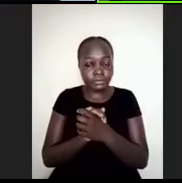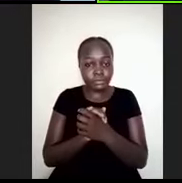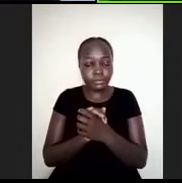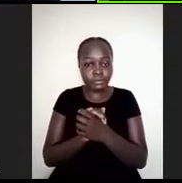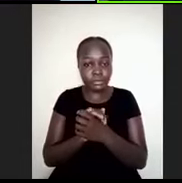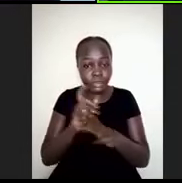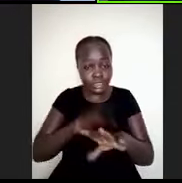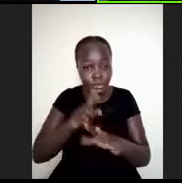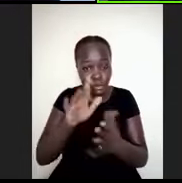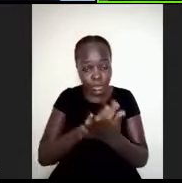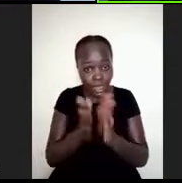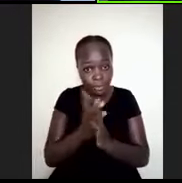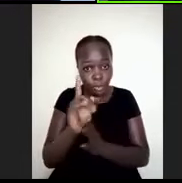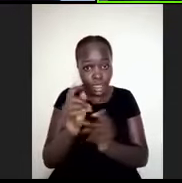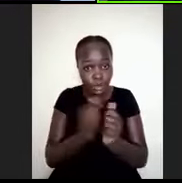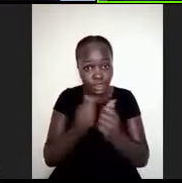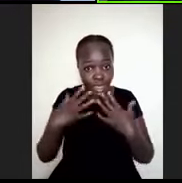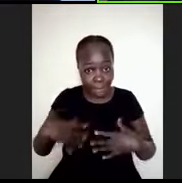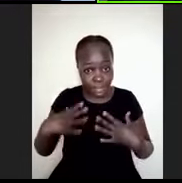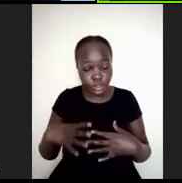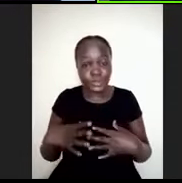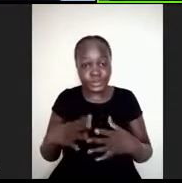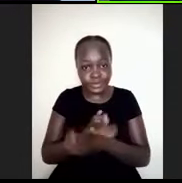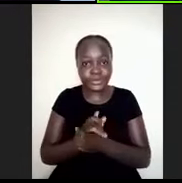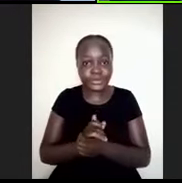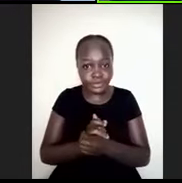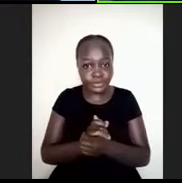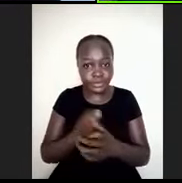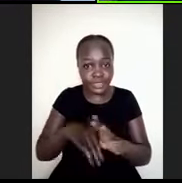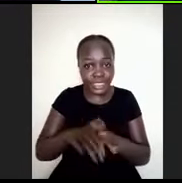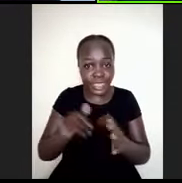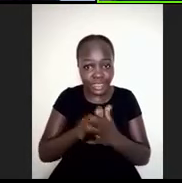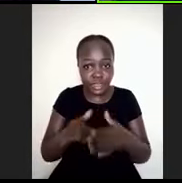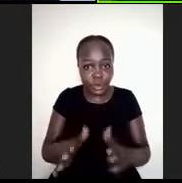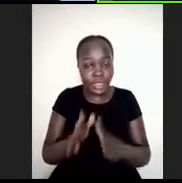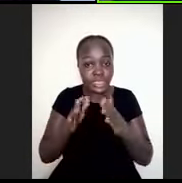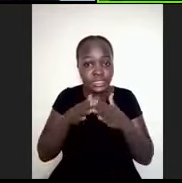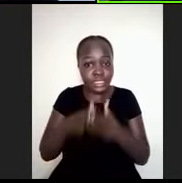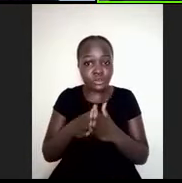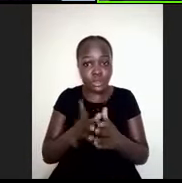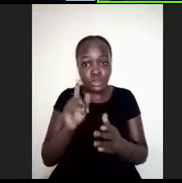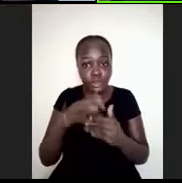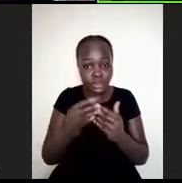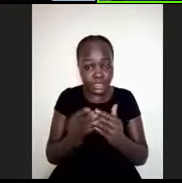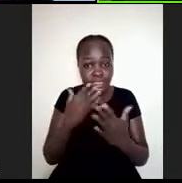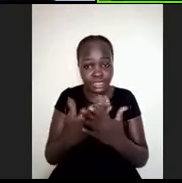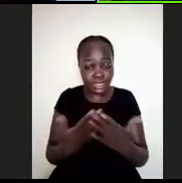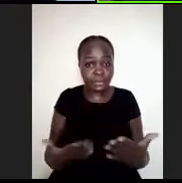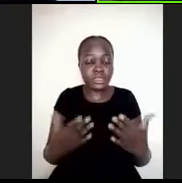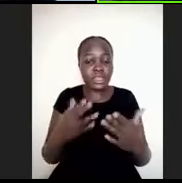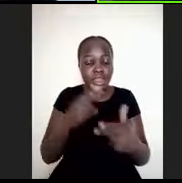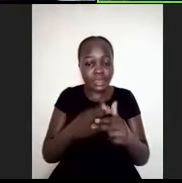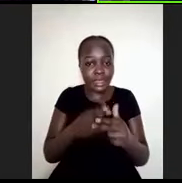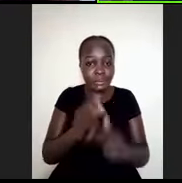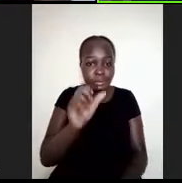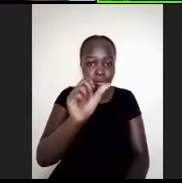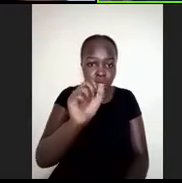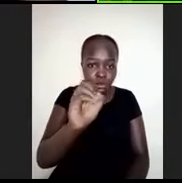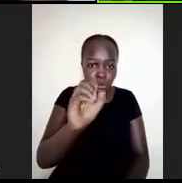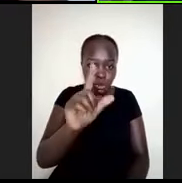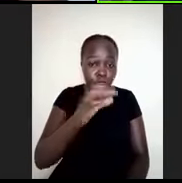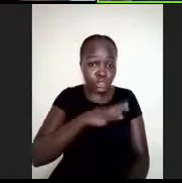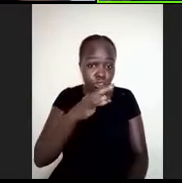one with someone in that way, sexually, you create something called a soul tie. I don't know if you've ever